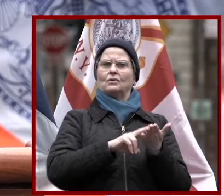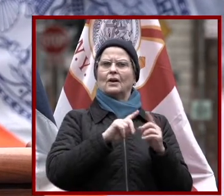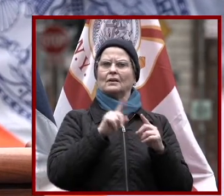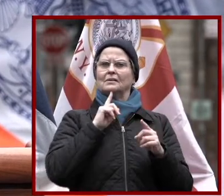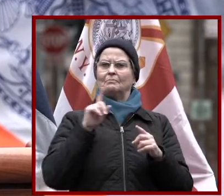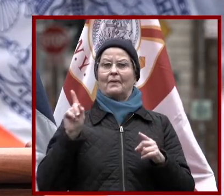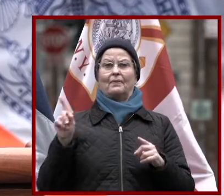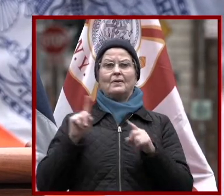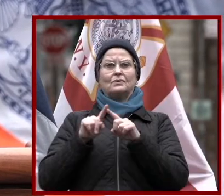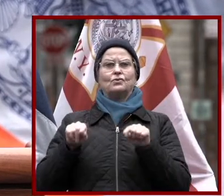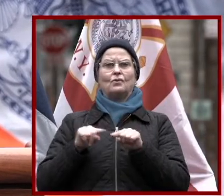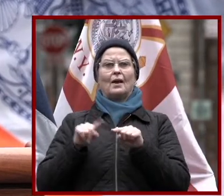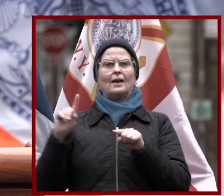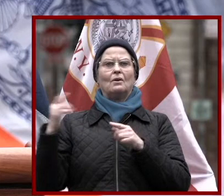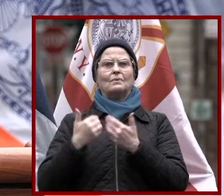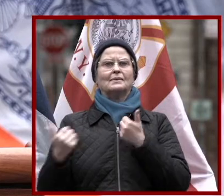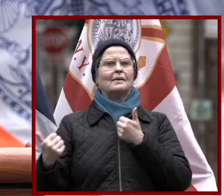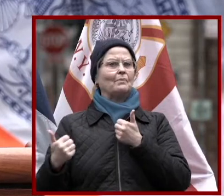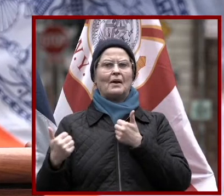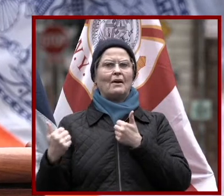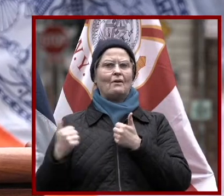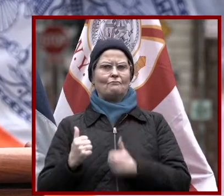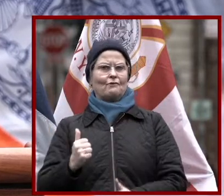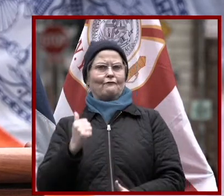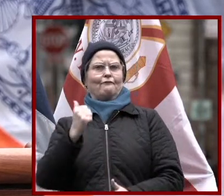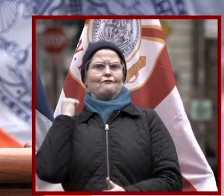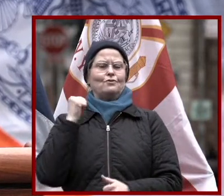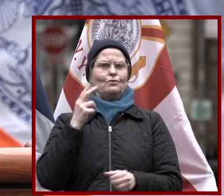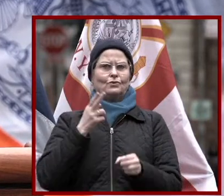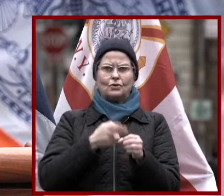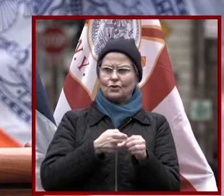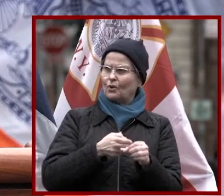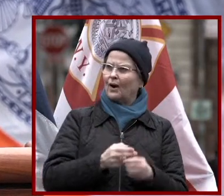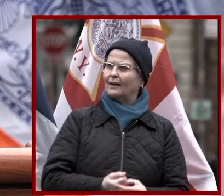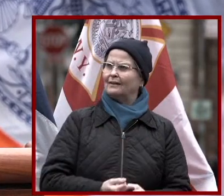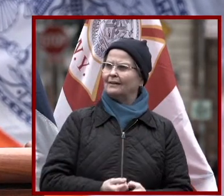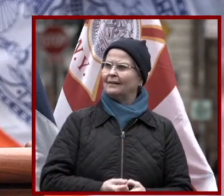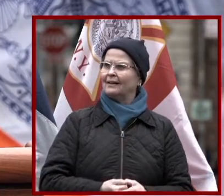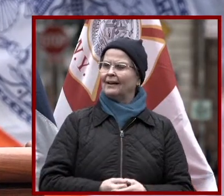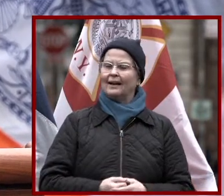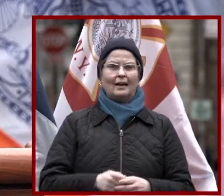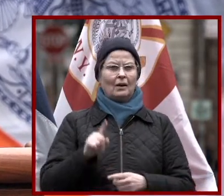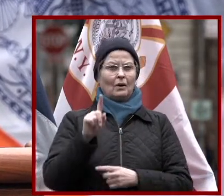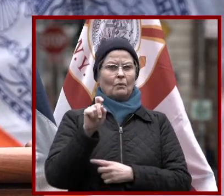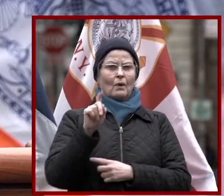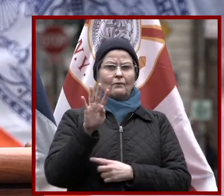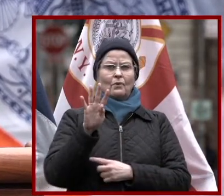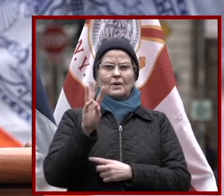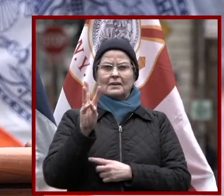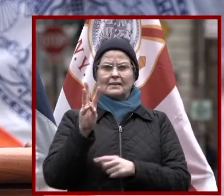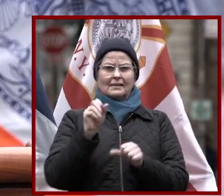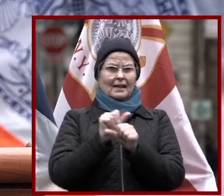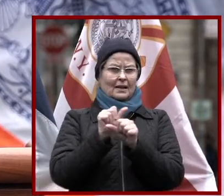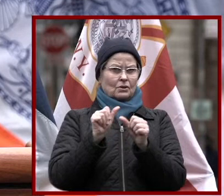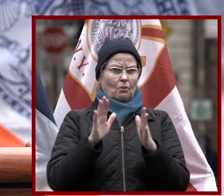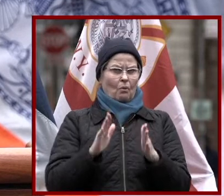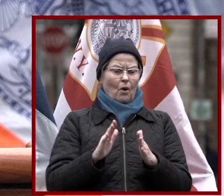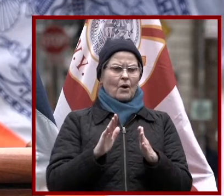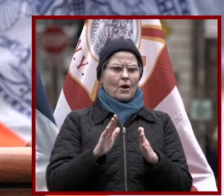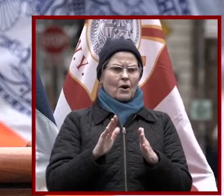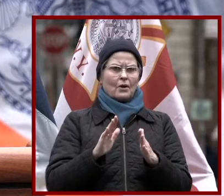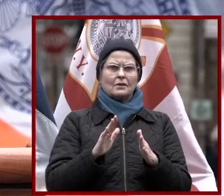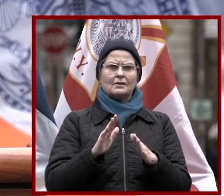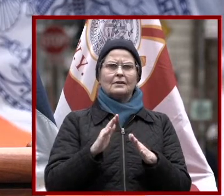factory remained unorganized and their owners' greed unchecked, and 146 workers paid the